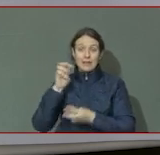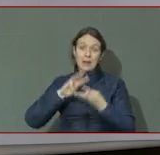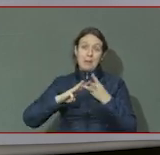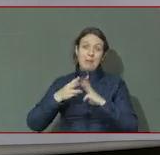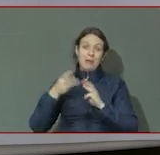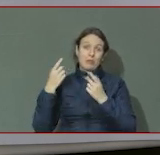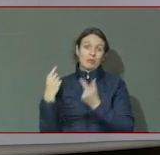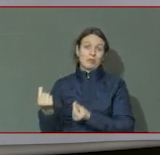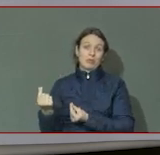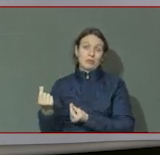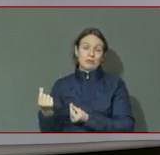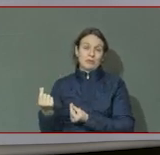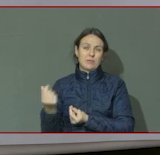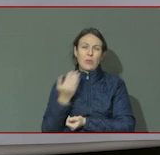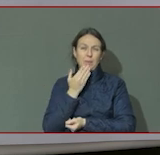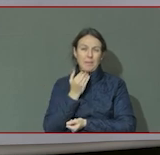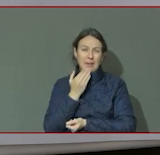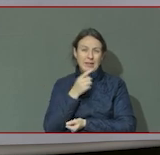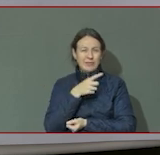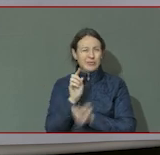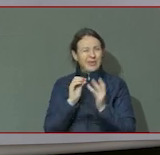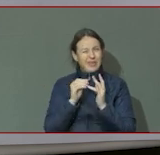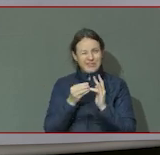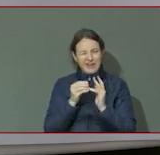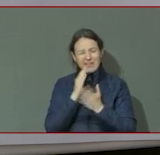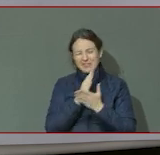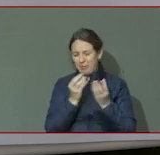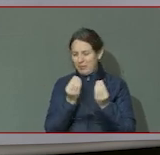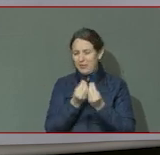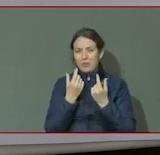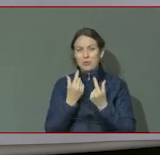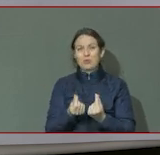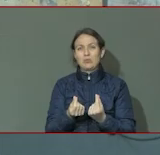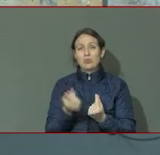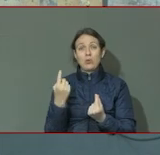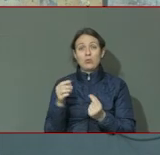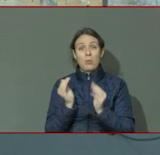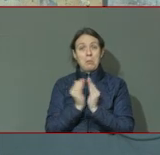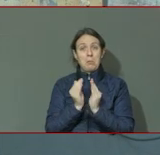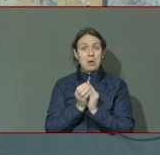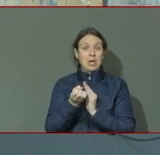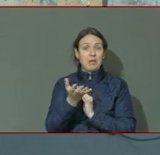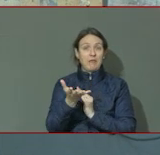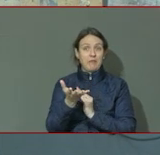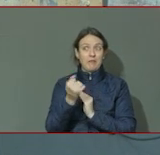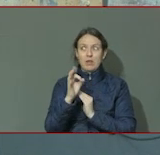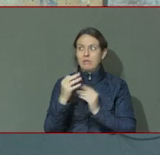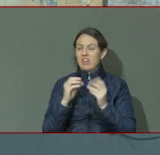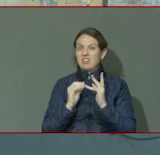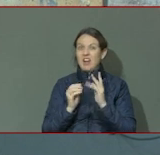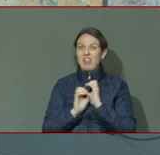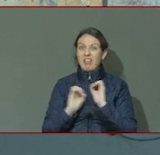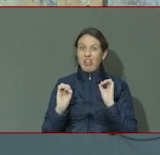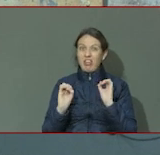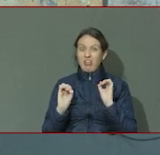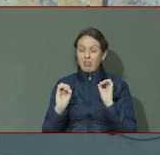then further. Please attempt something. Then I can give you marks. If you don't attempt anything,